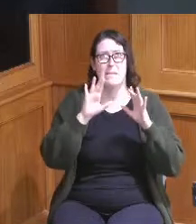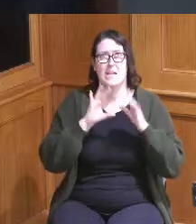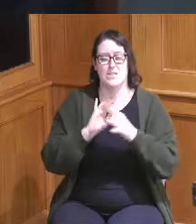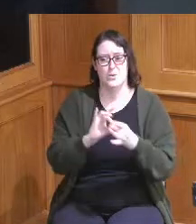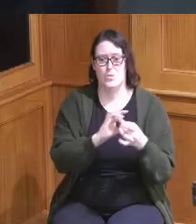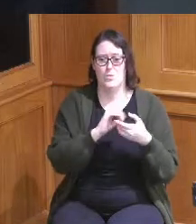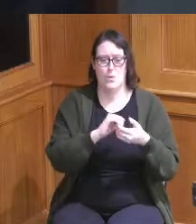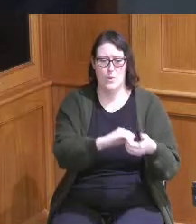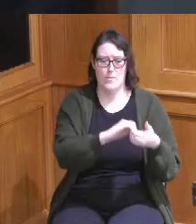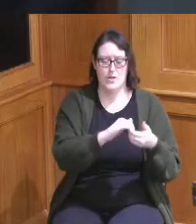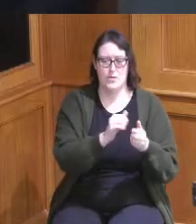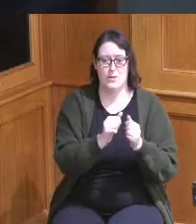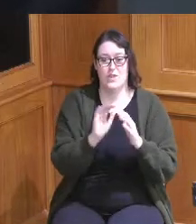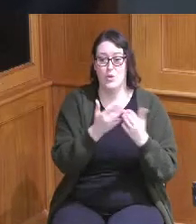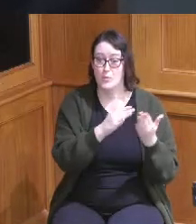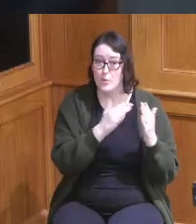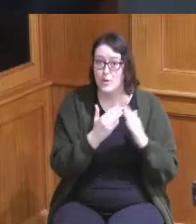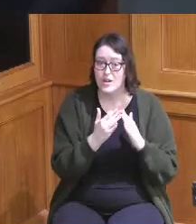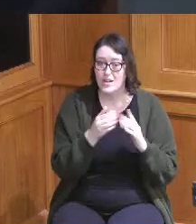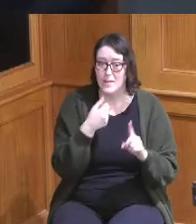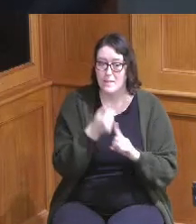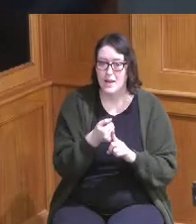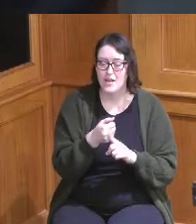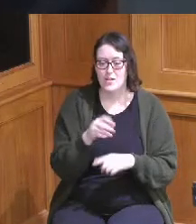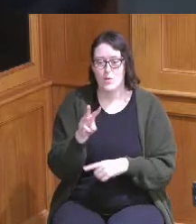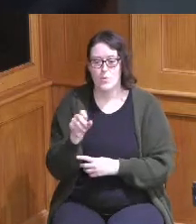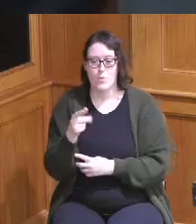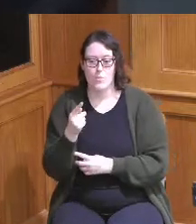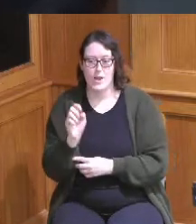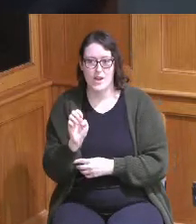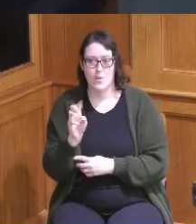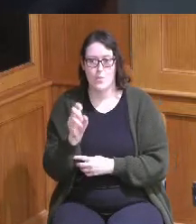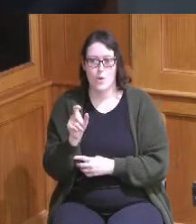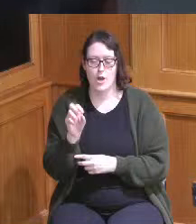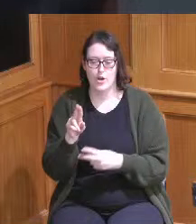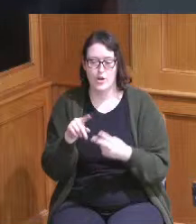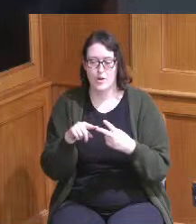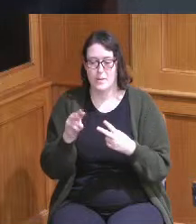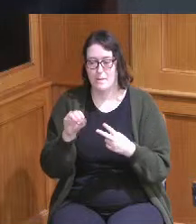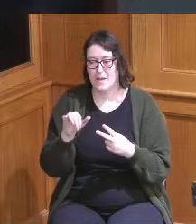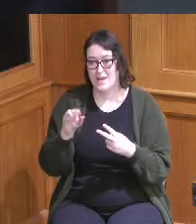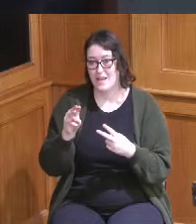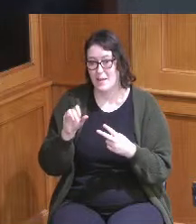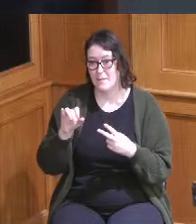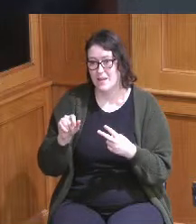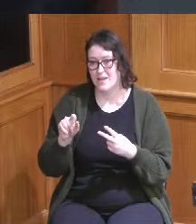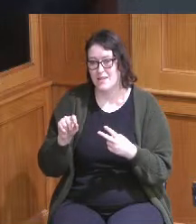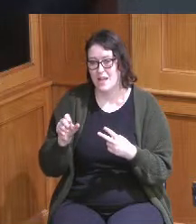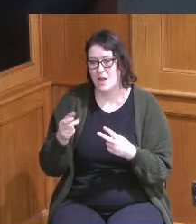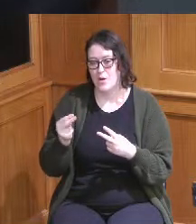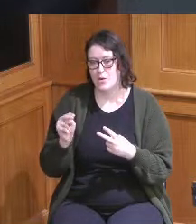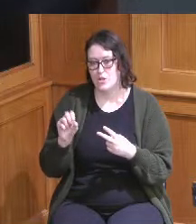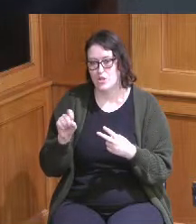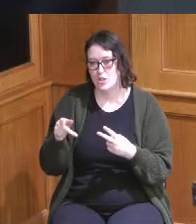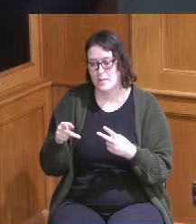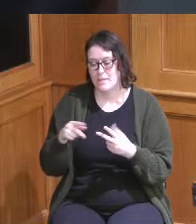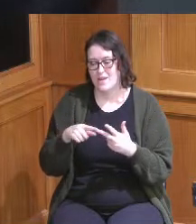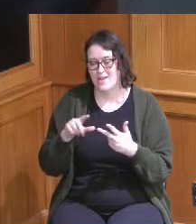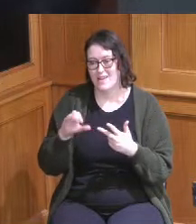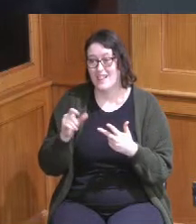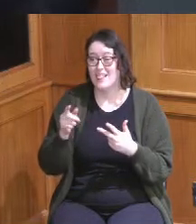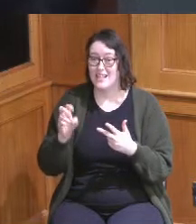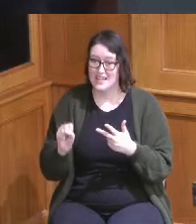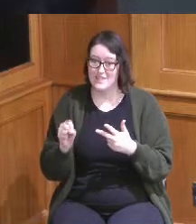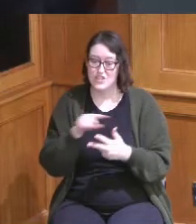impacted, which were, we've all heard about Whitewater Township is impacted, but Miami Township was impacted, and of course the village of Cleves residents were impacted by this